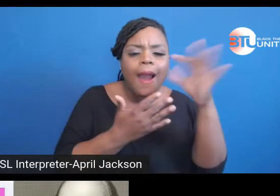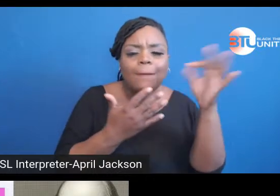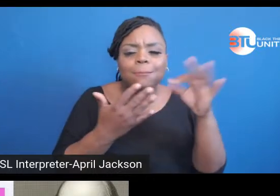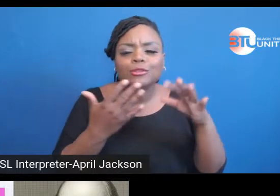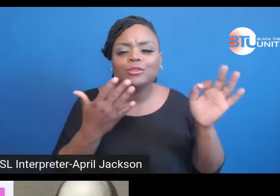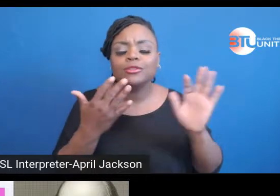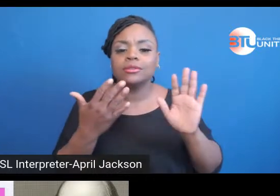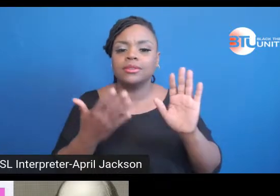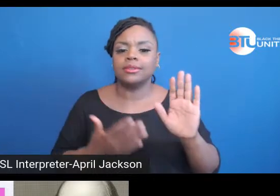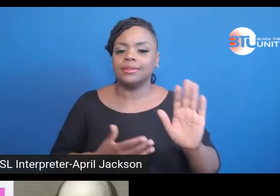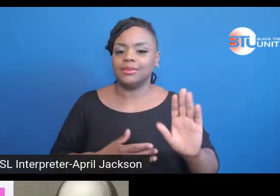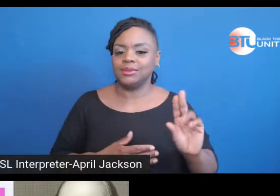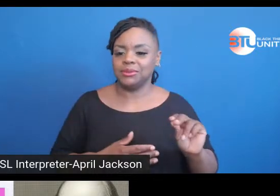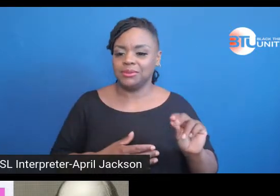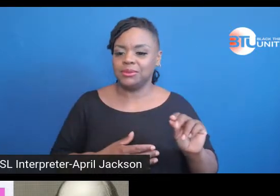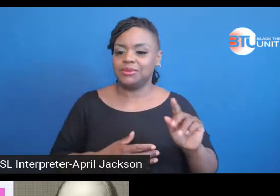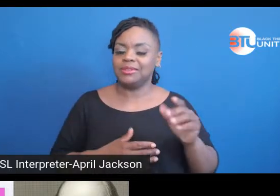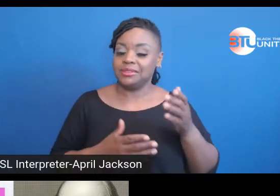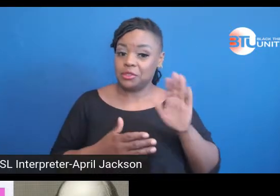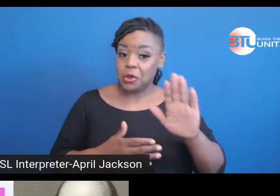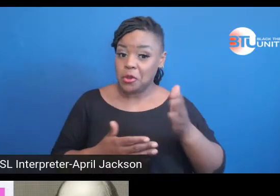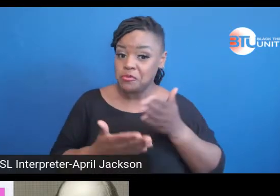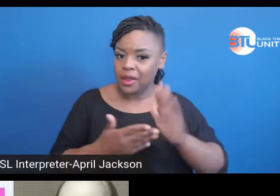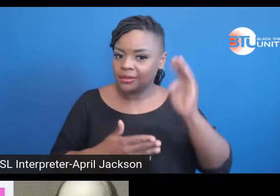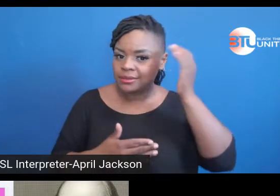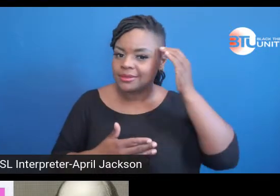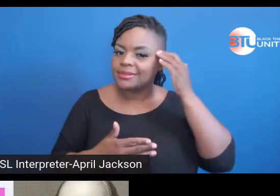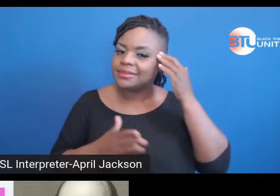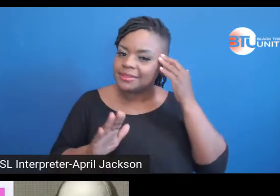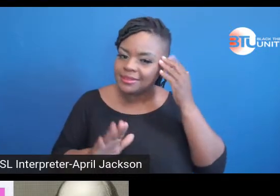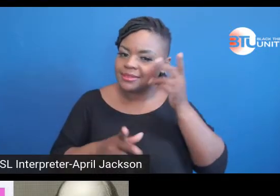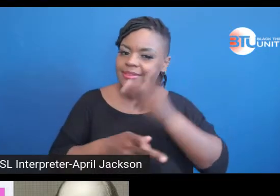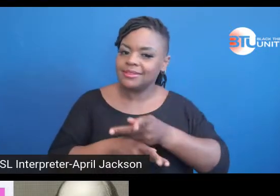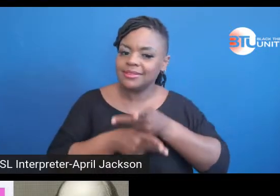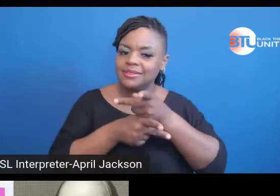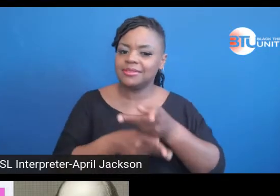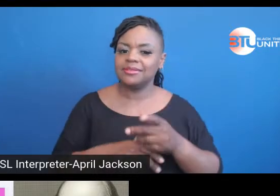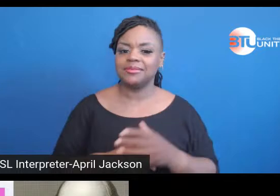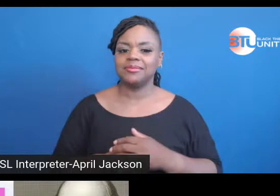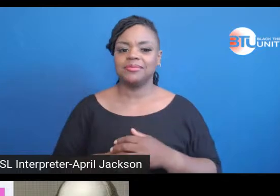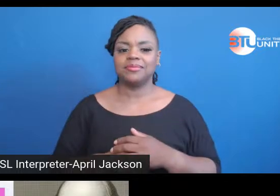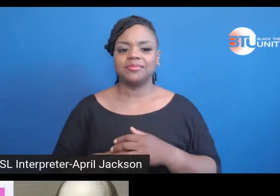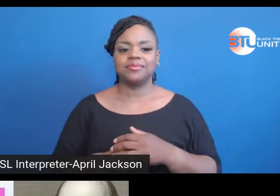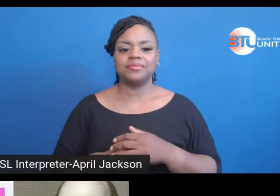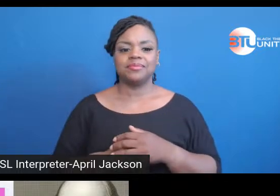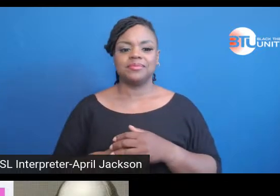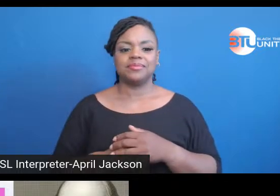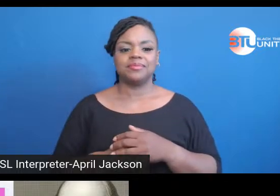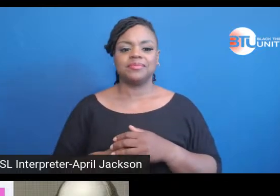have, you know, of options that they don't need, I'll say for now.